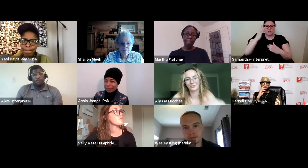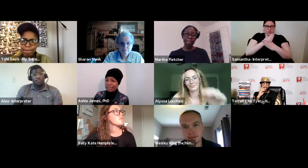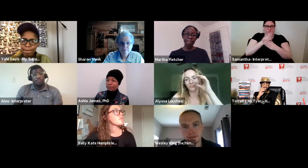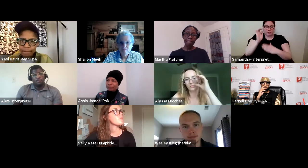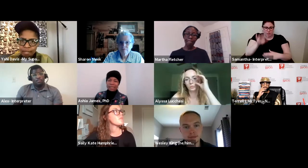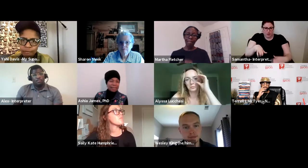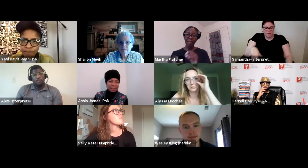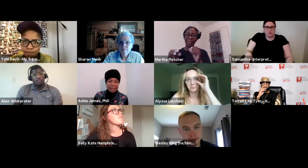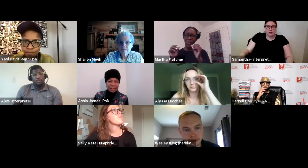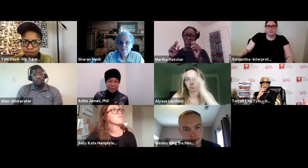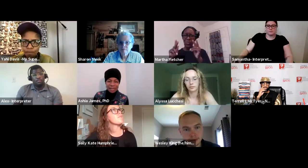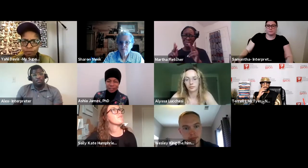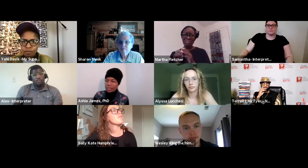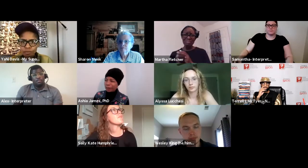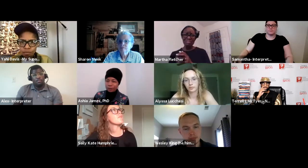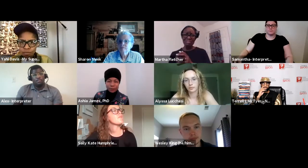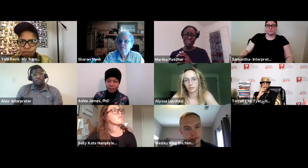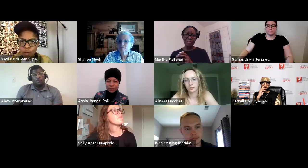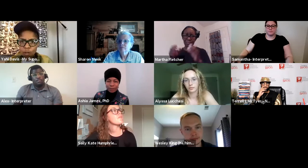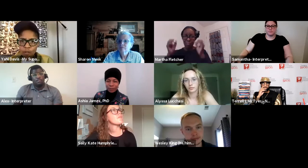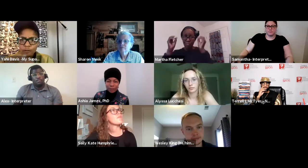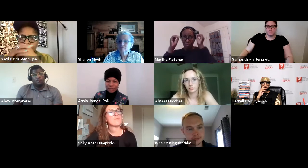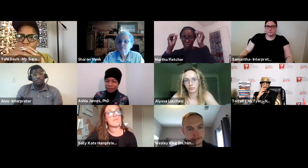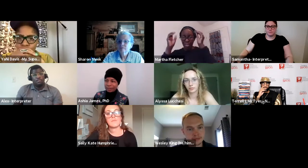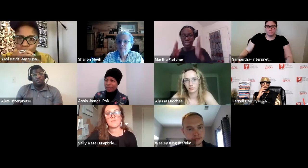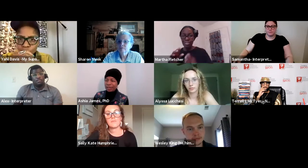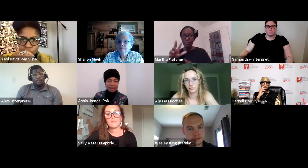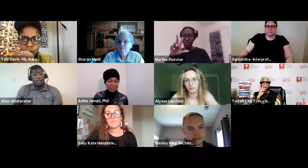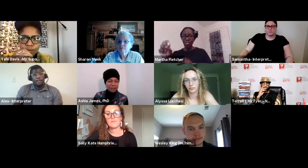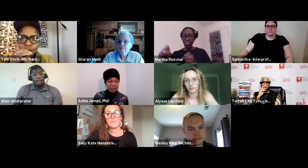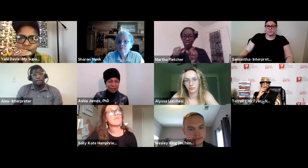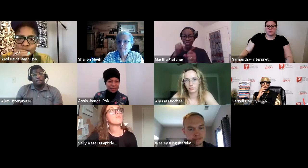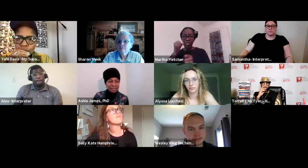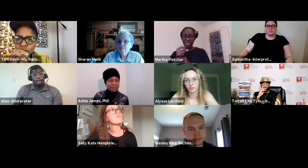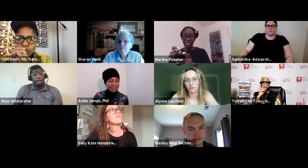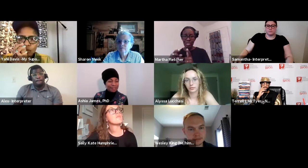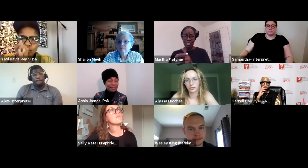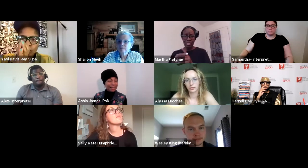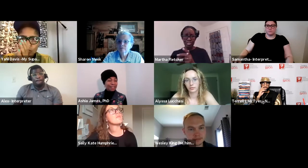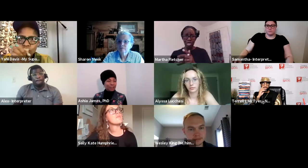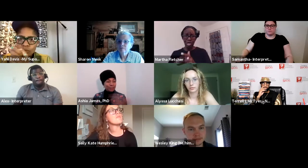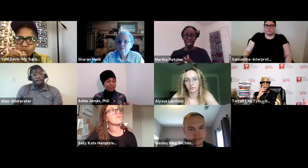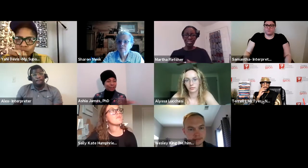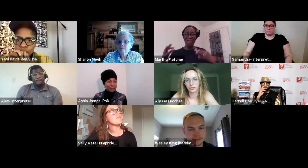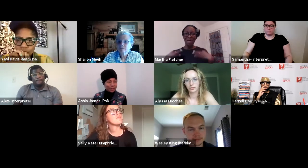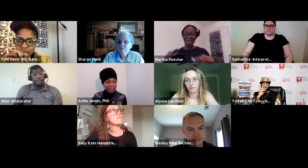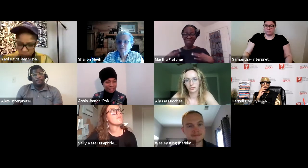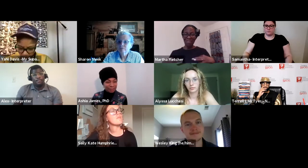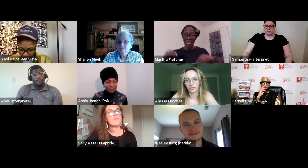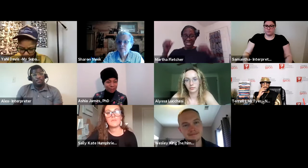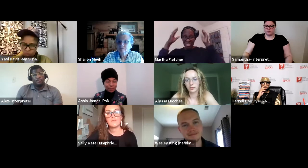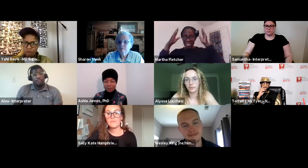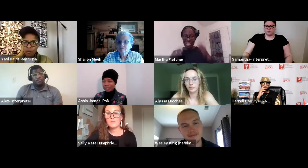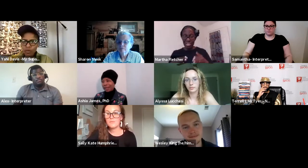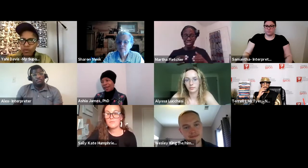Okay. I've been an educator for about 30 years. I started off as a fashion design instructor for the New York City